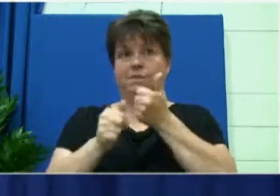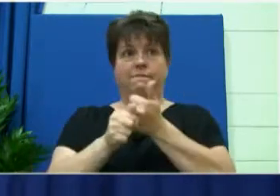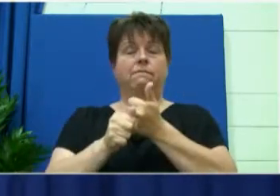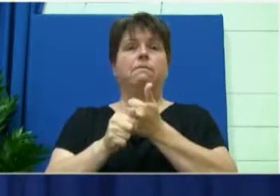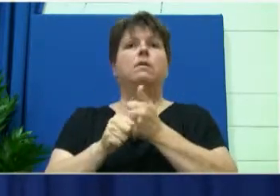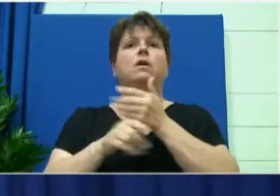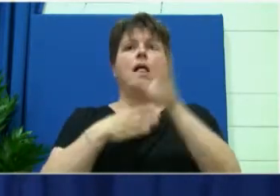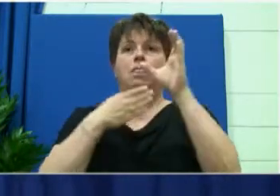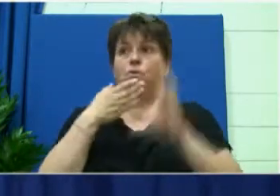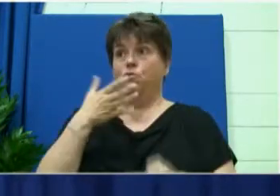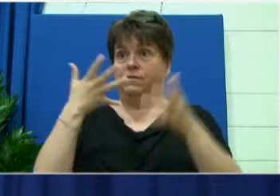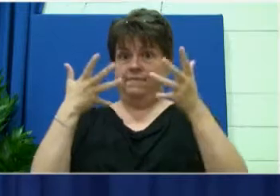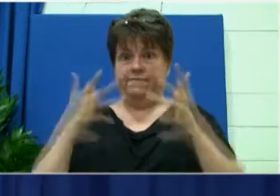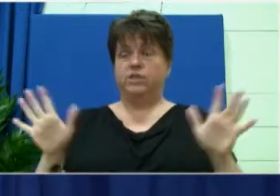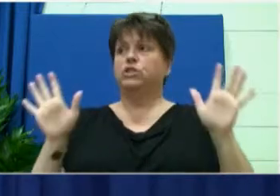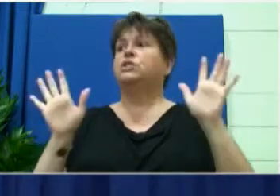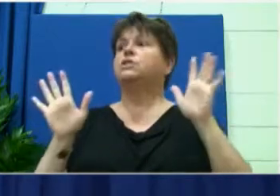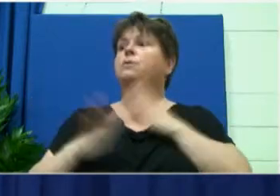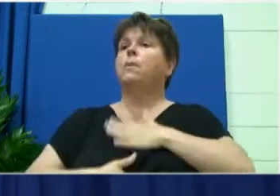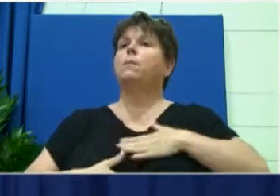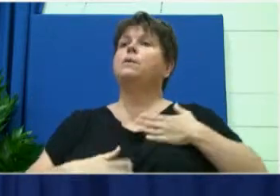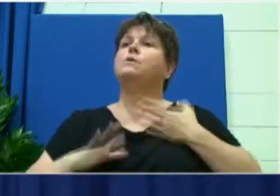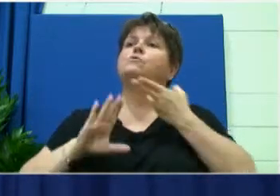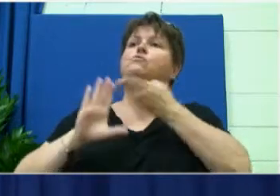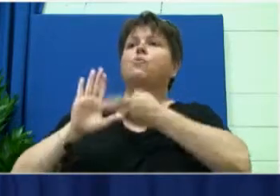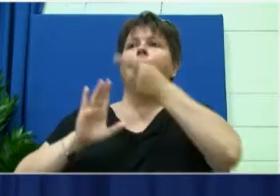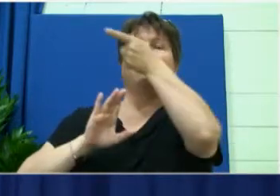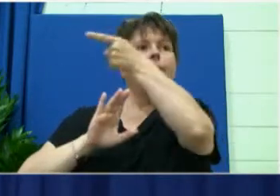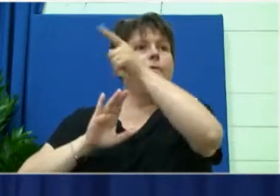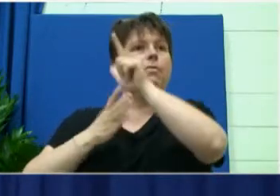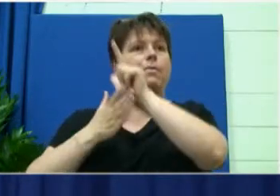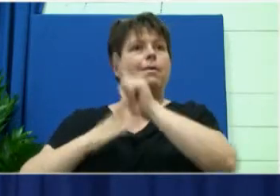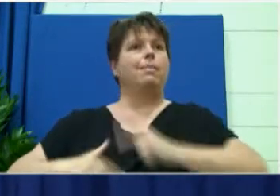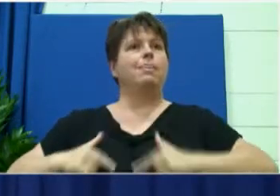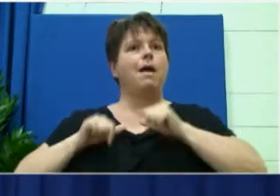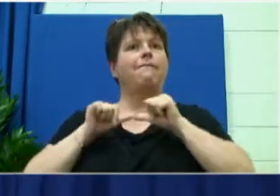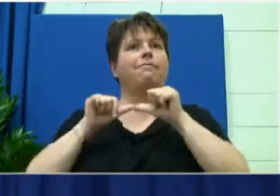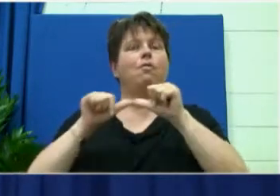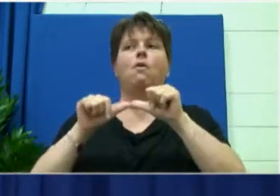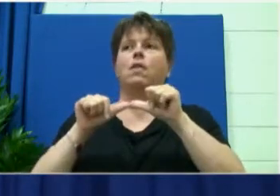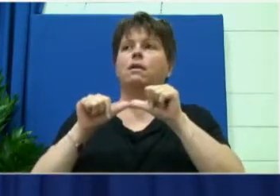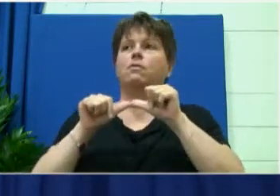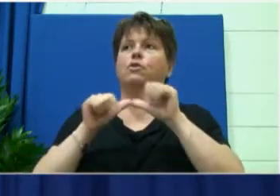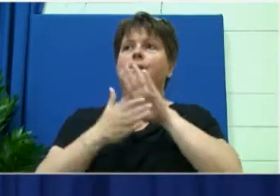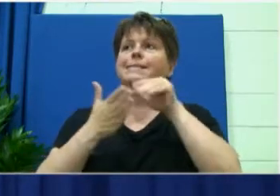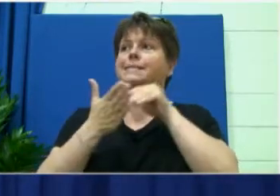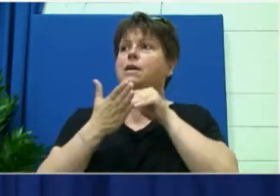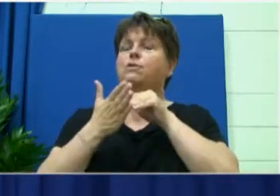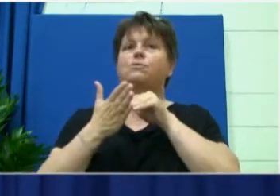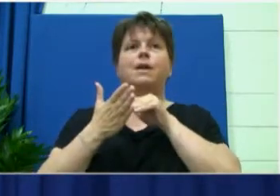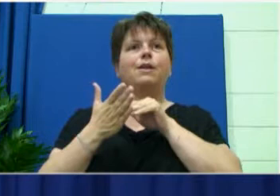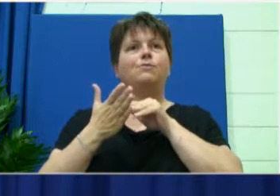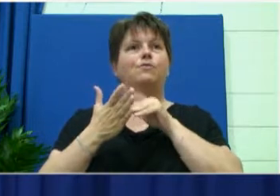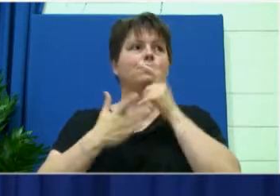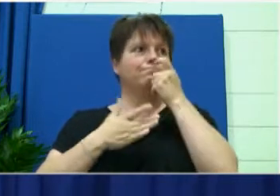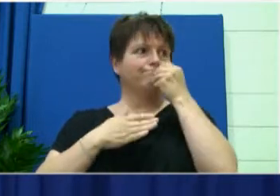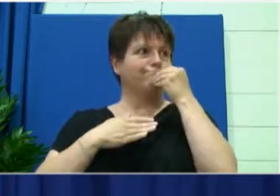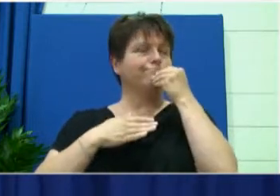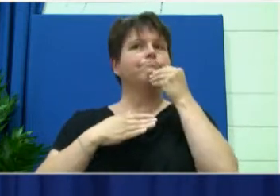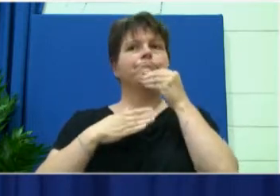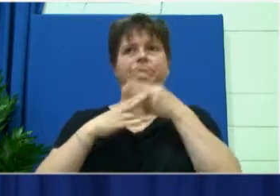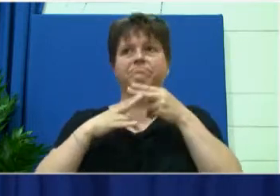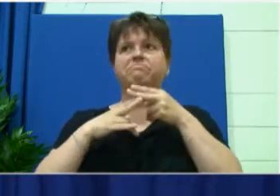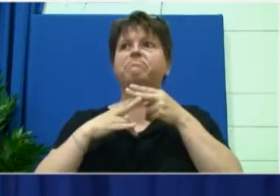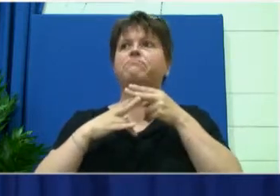the conclusion of this evening's ceremony, please join us in the Lifelong Learning Center for refreshments, and you can join your graduates there. Once